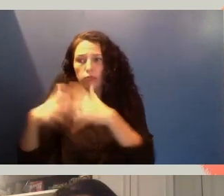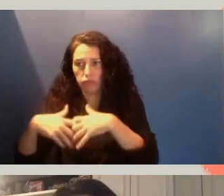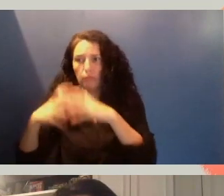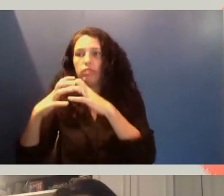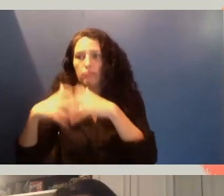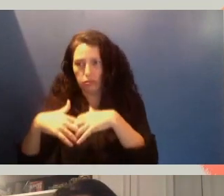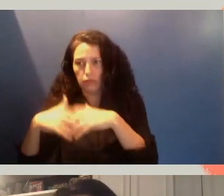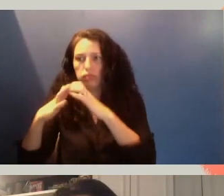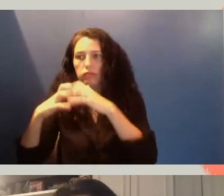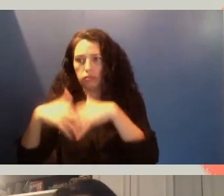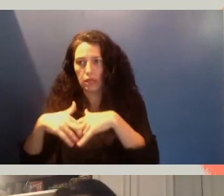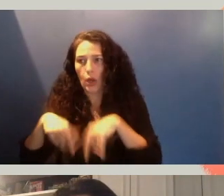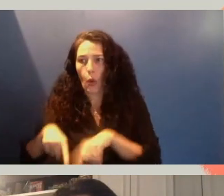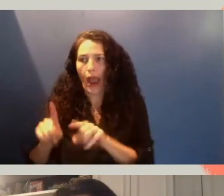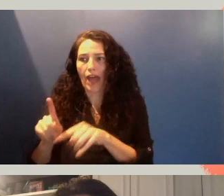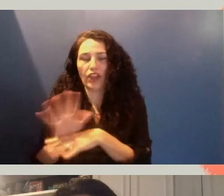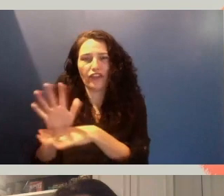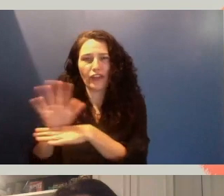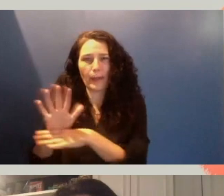they're being made.